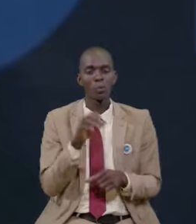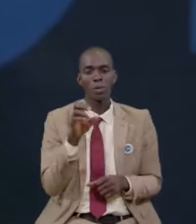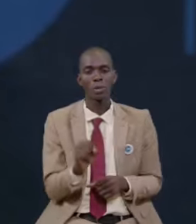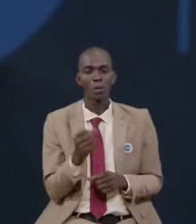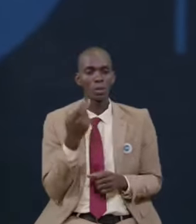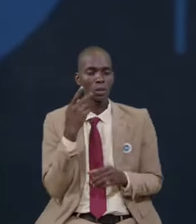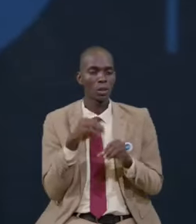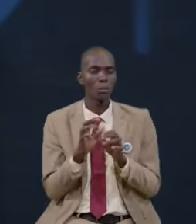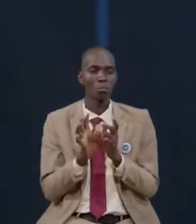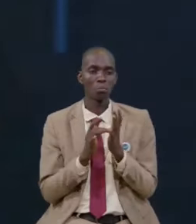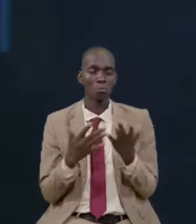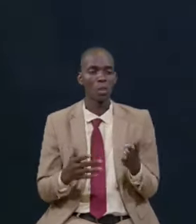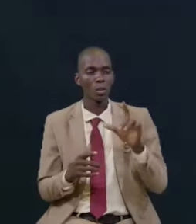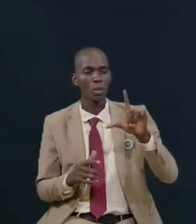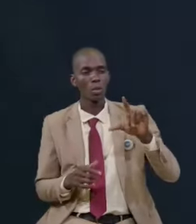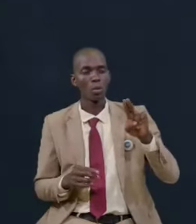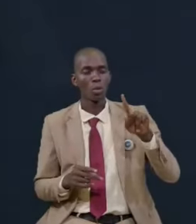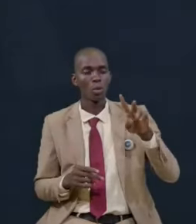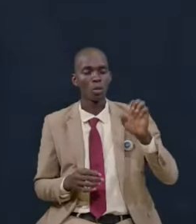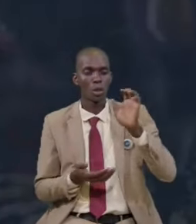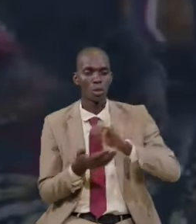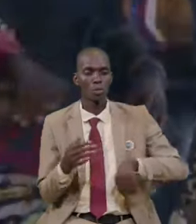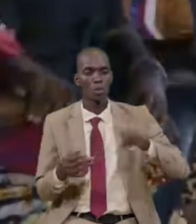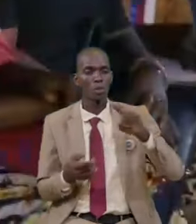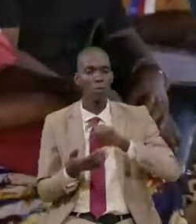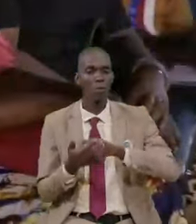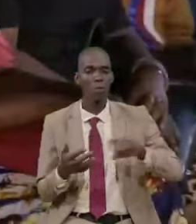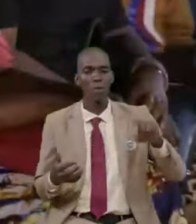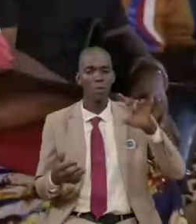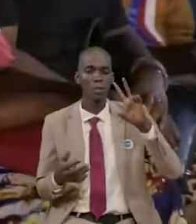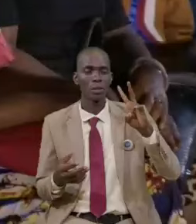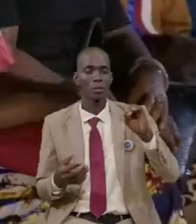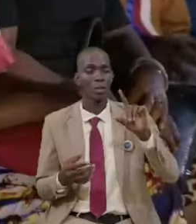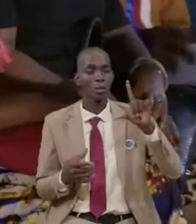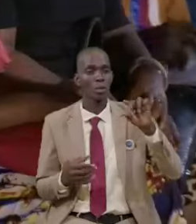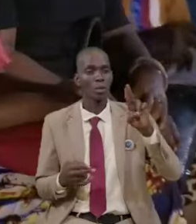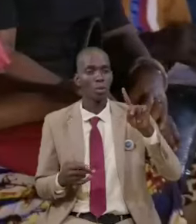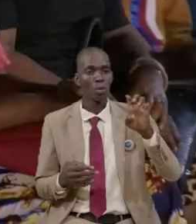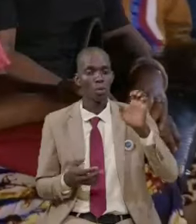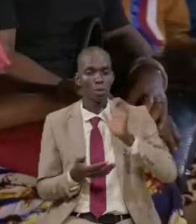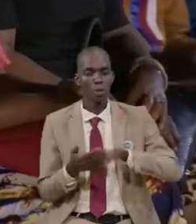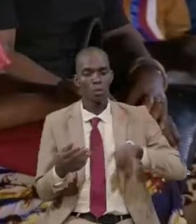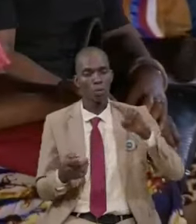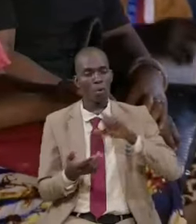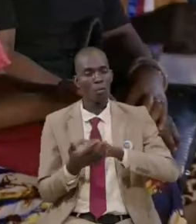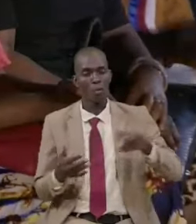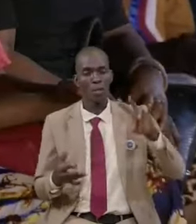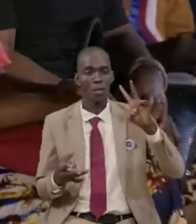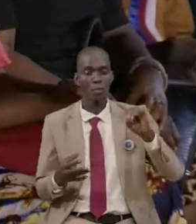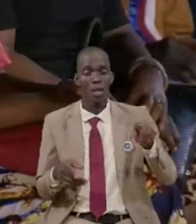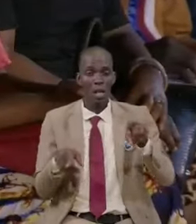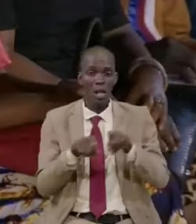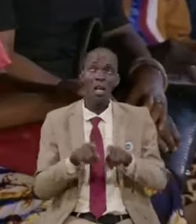1, reading from verse 70. Luke chapter 1, verse 70. As he spake by the